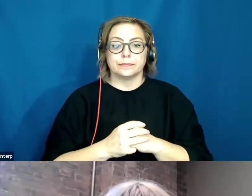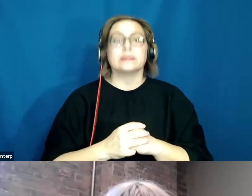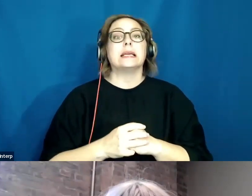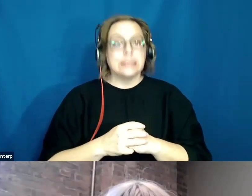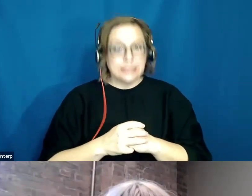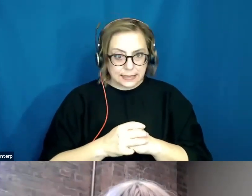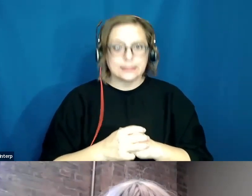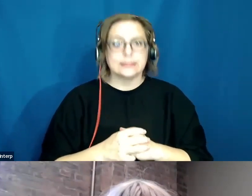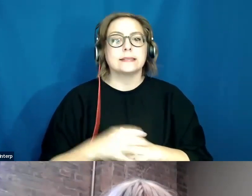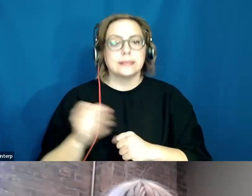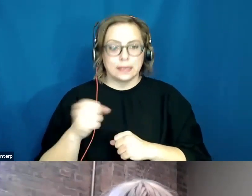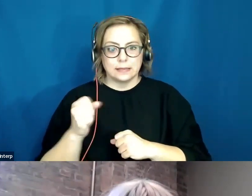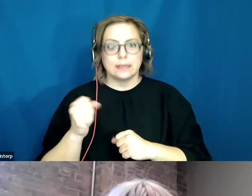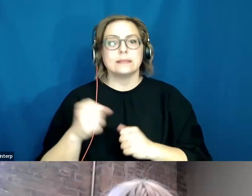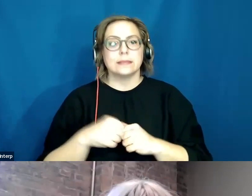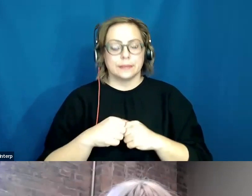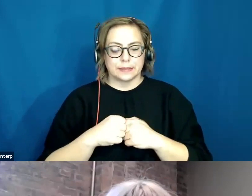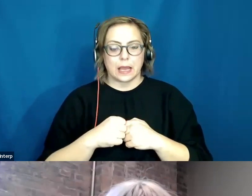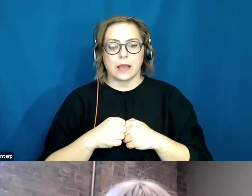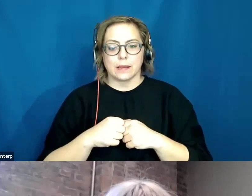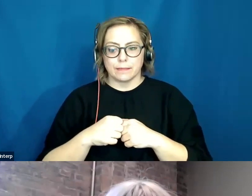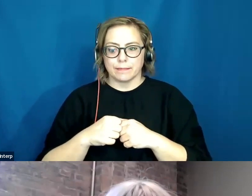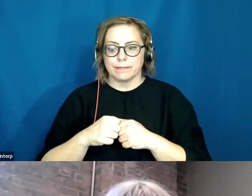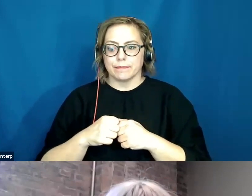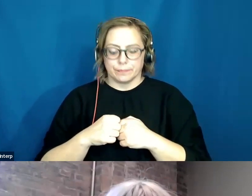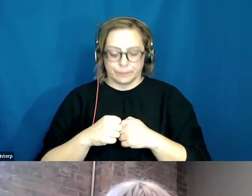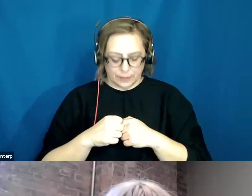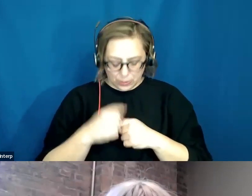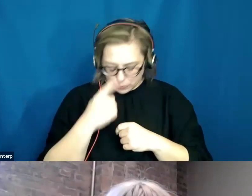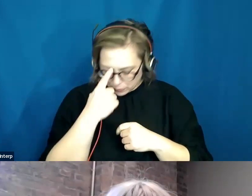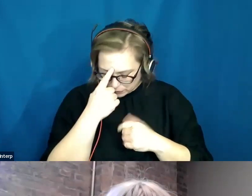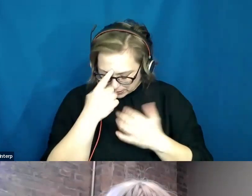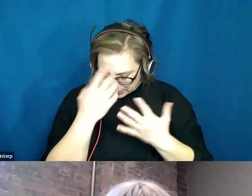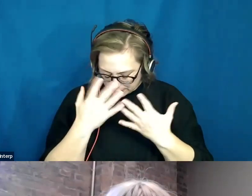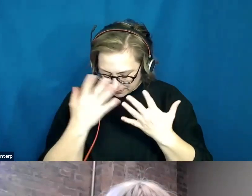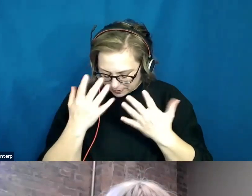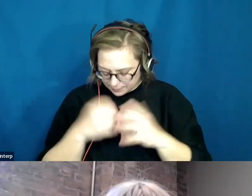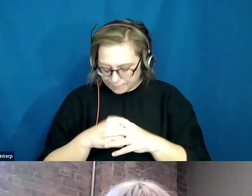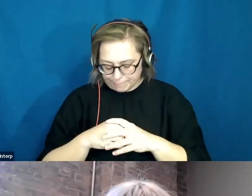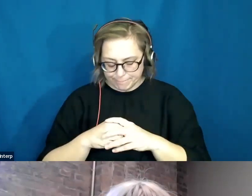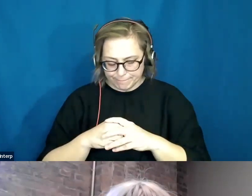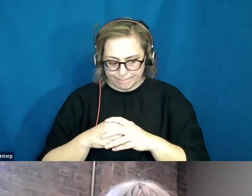Yes, yeah. What was it? The